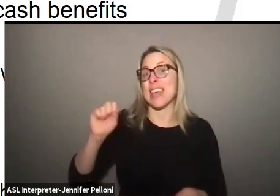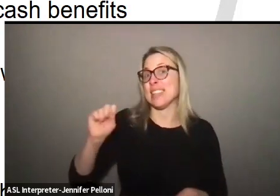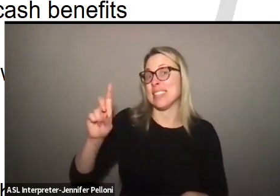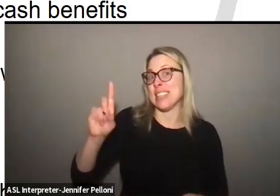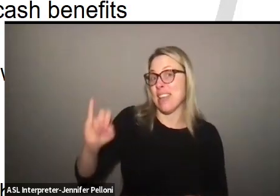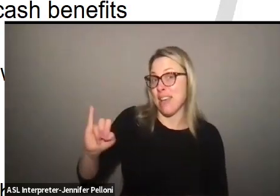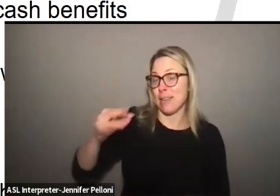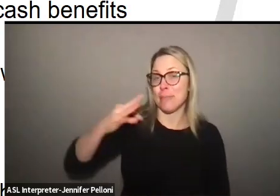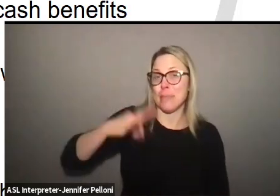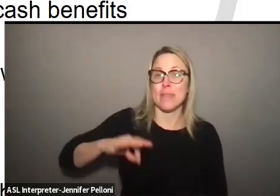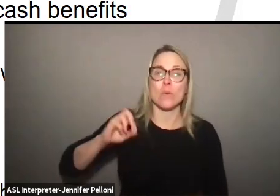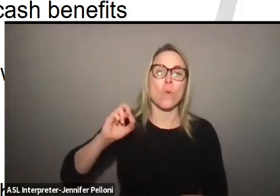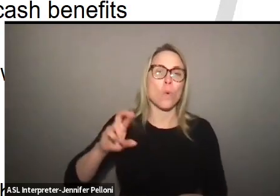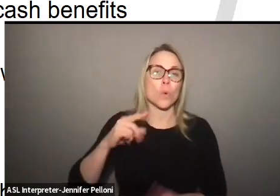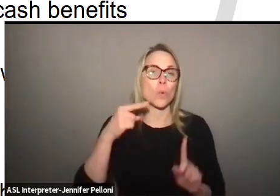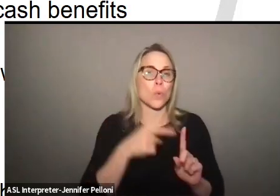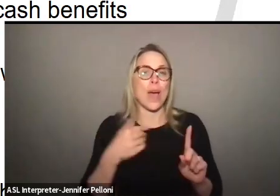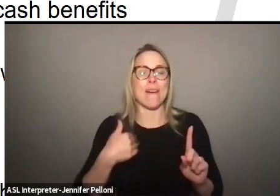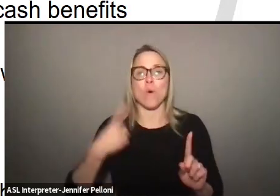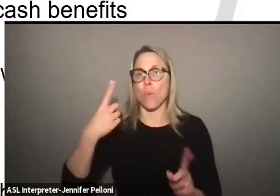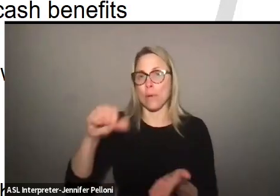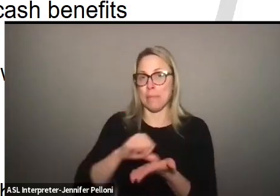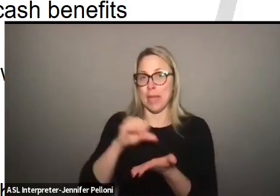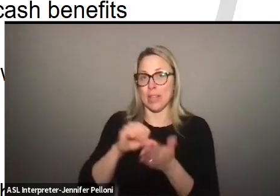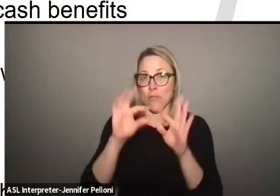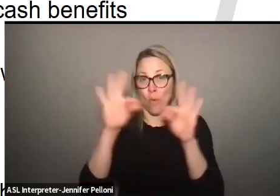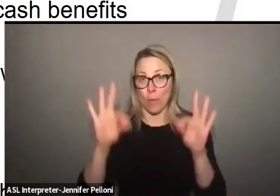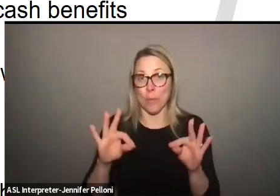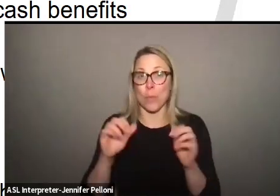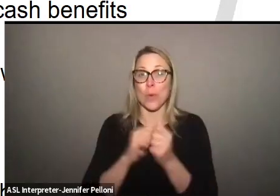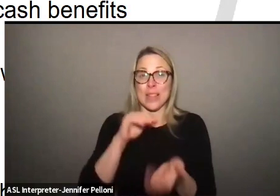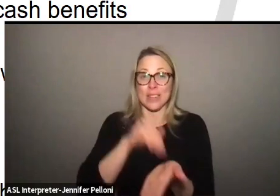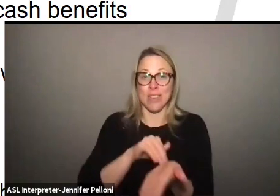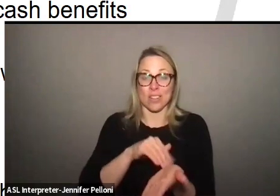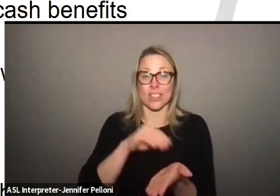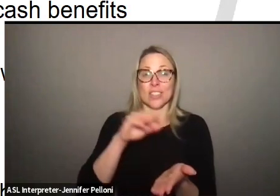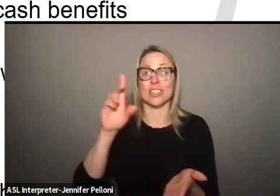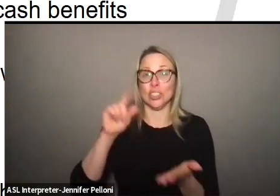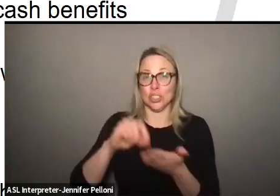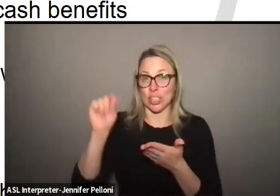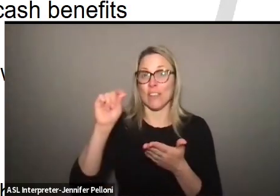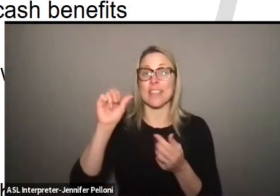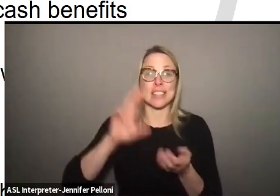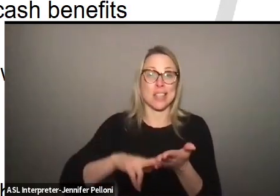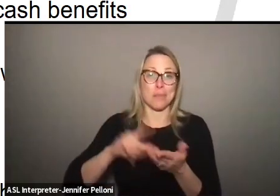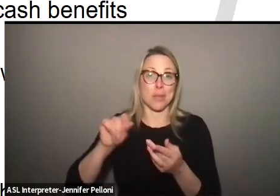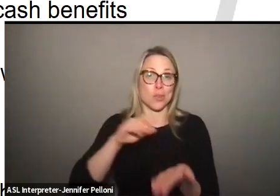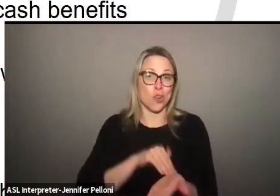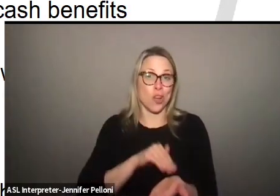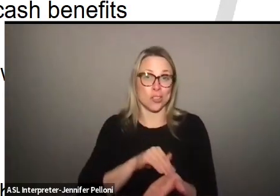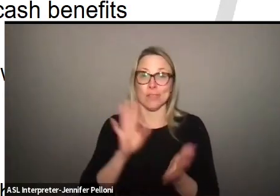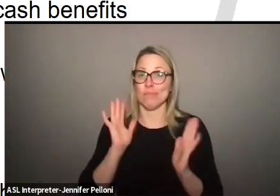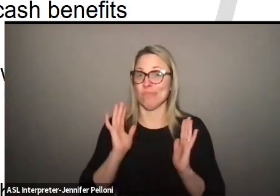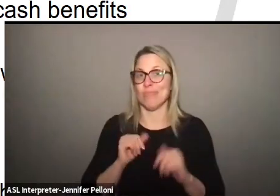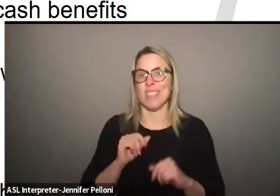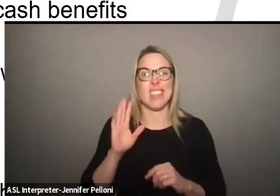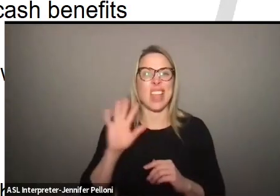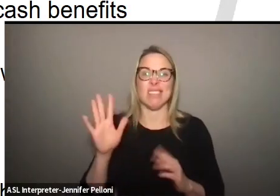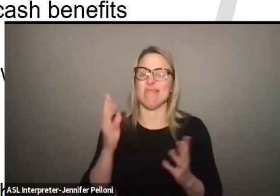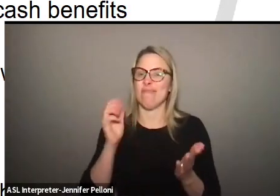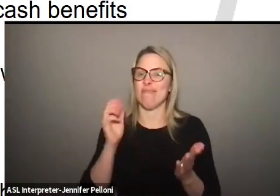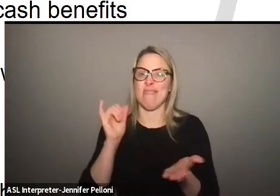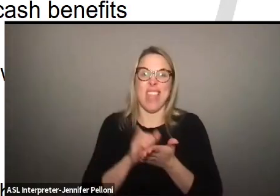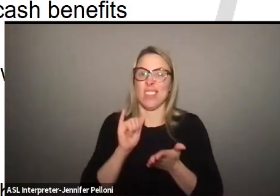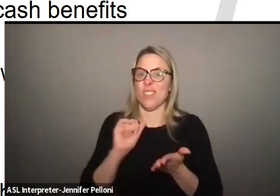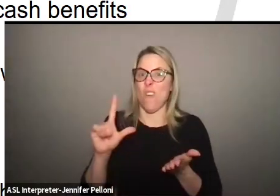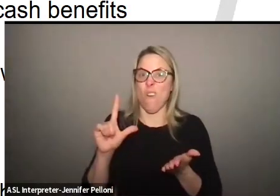benefits, or you have a one-page form with a disability code checked off and signed by your physician, that's all they need. So